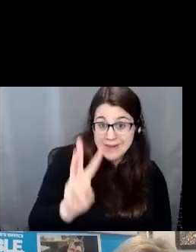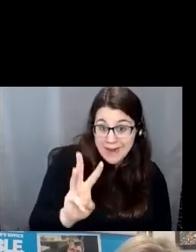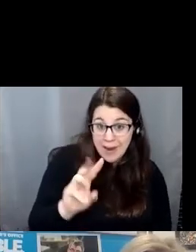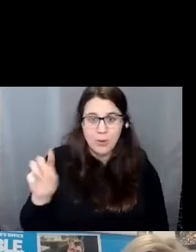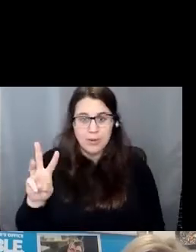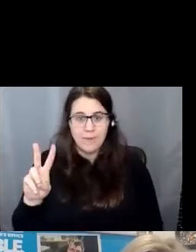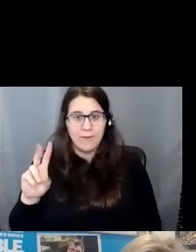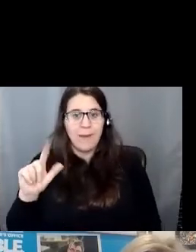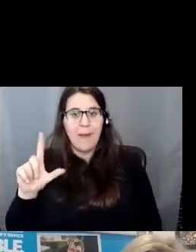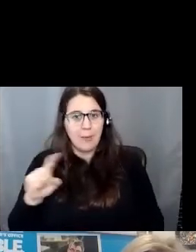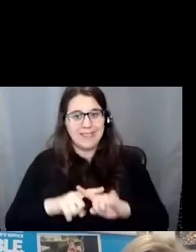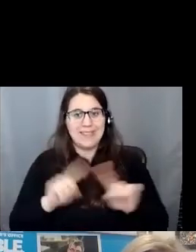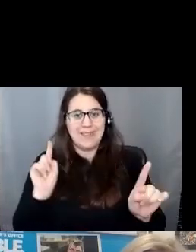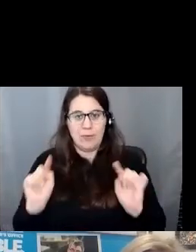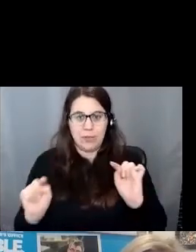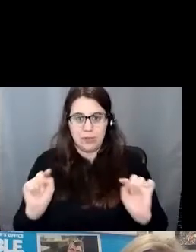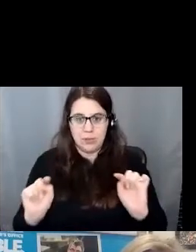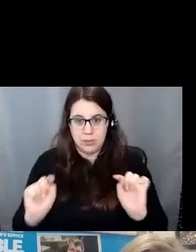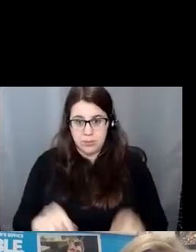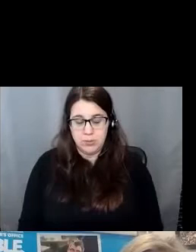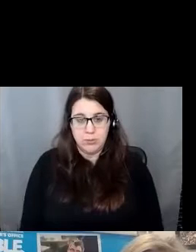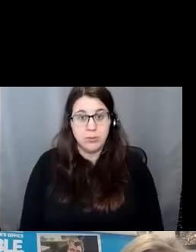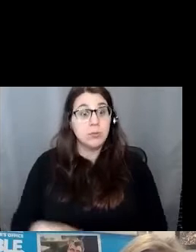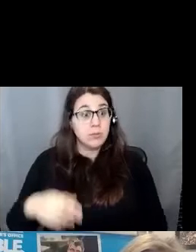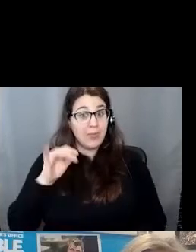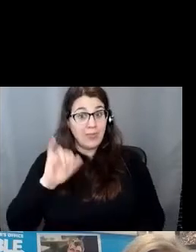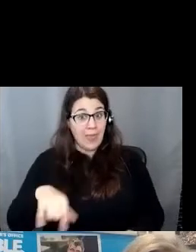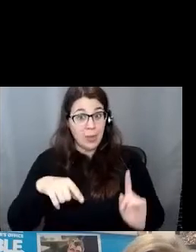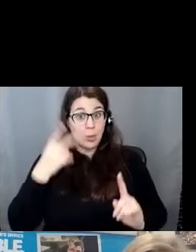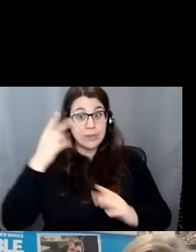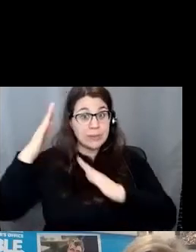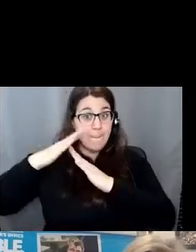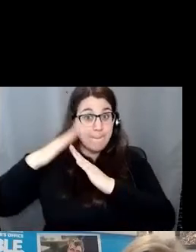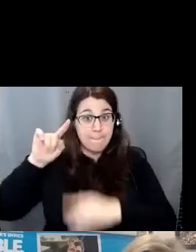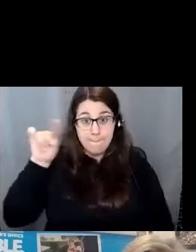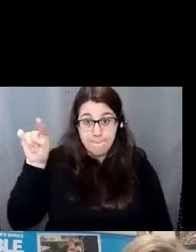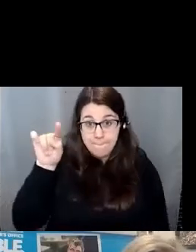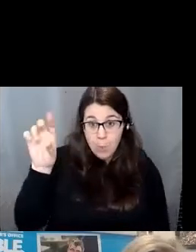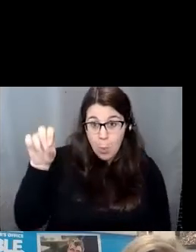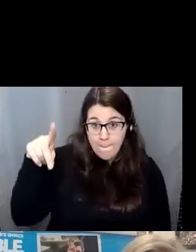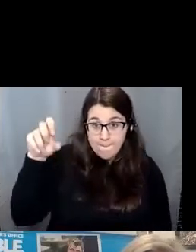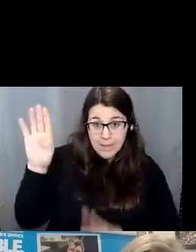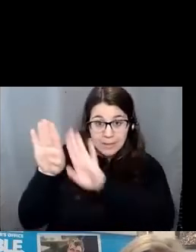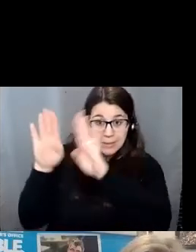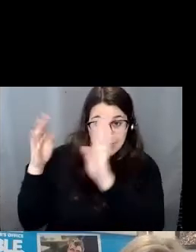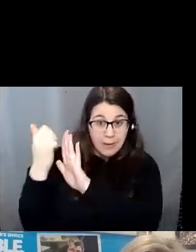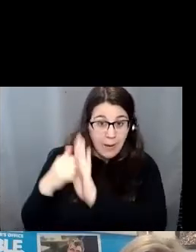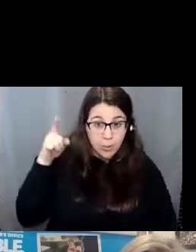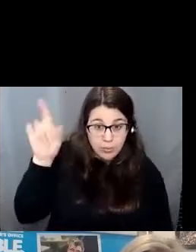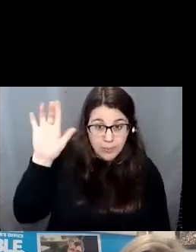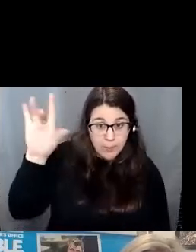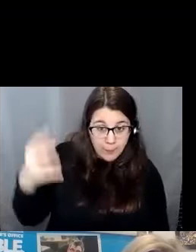When you're at WVABLE.com, at the top of the page, you will see a tab, Open Account, and this takes you to Stable